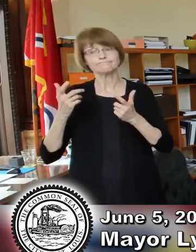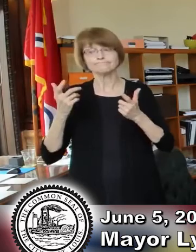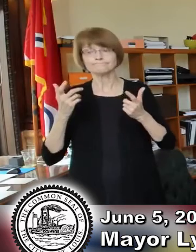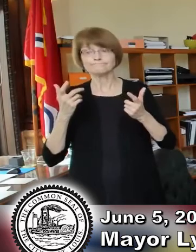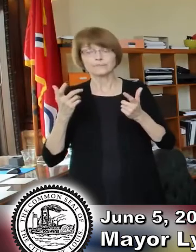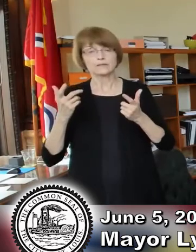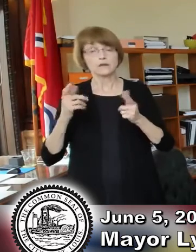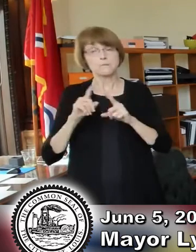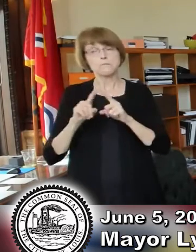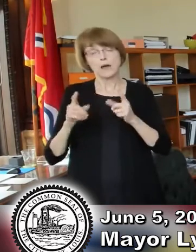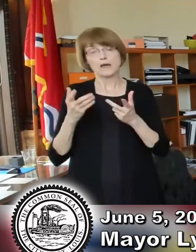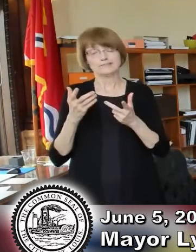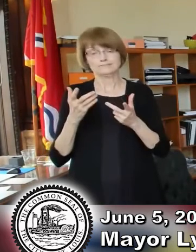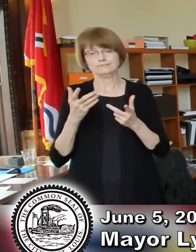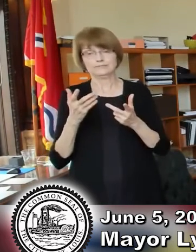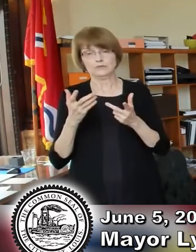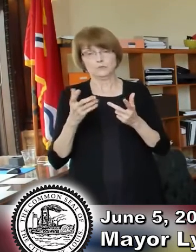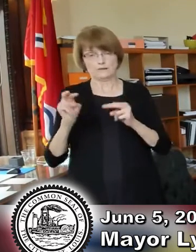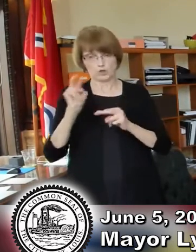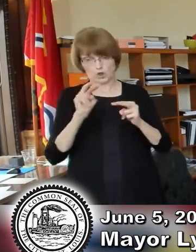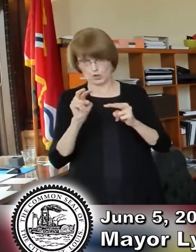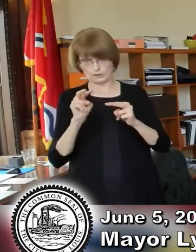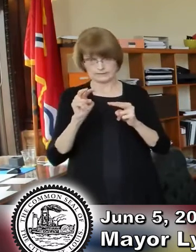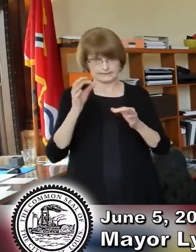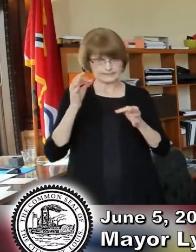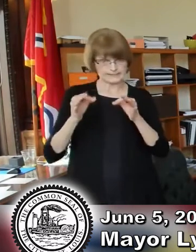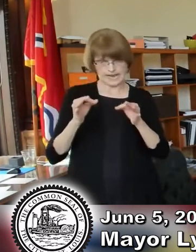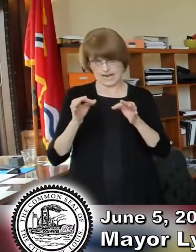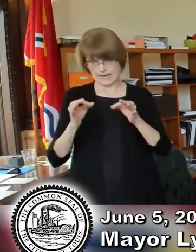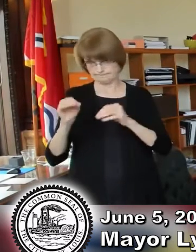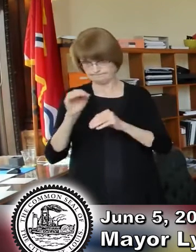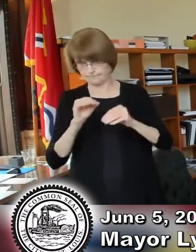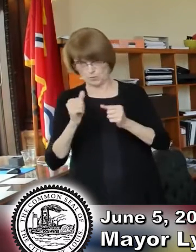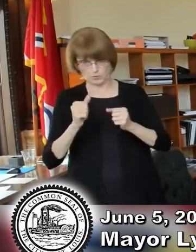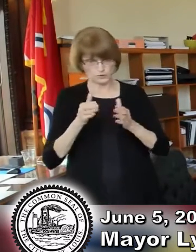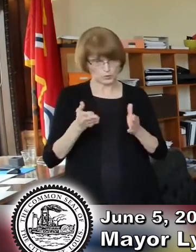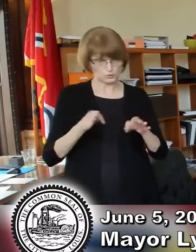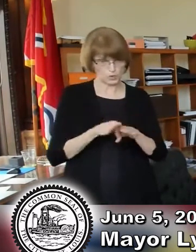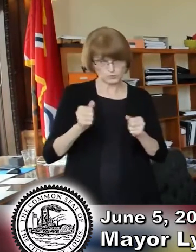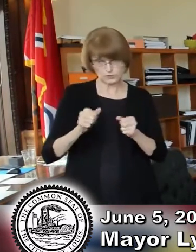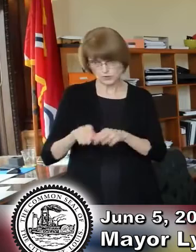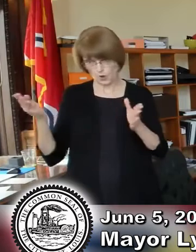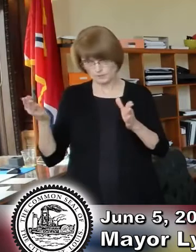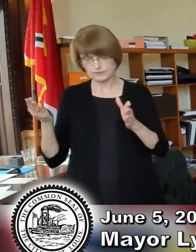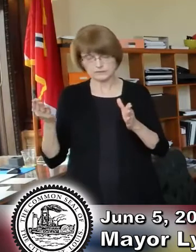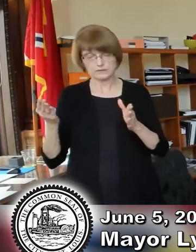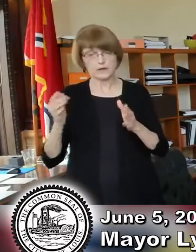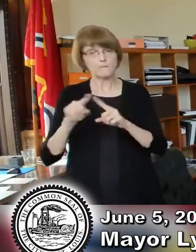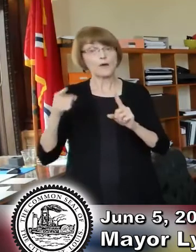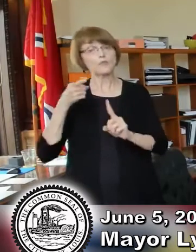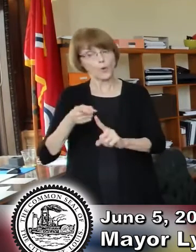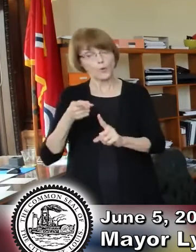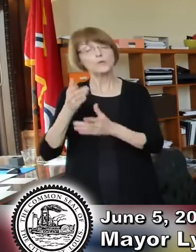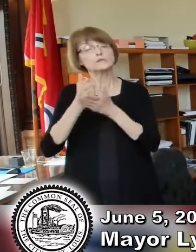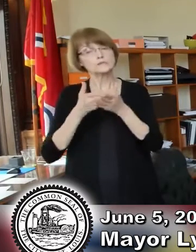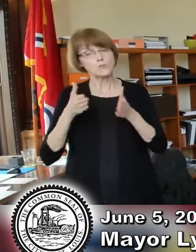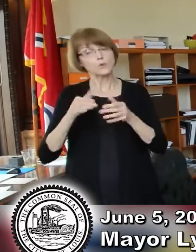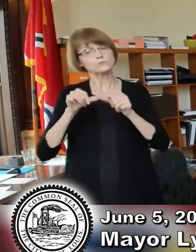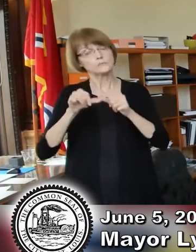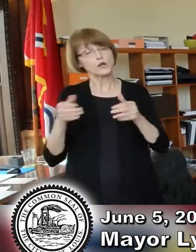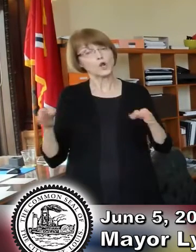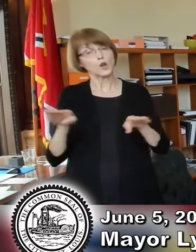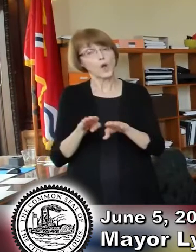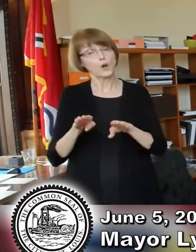reorienting of which roads are closed, but we are trying to keep some of those roads closed in order to